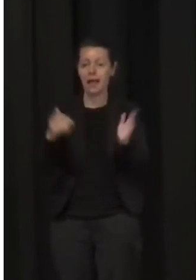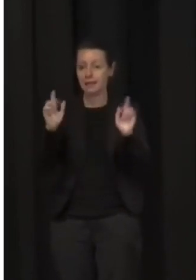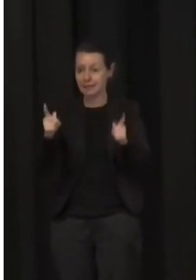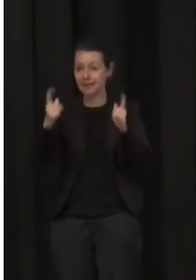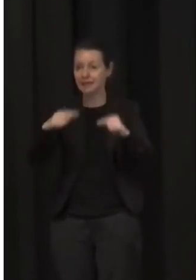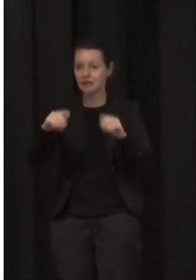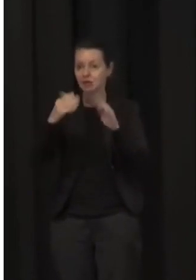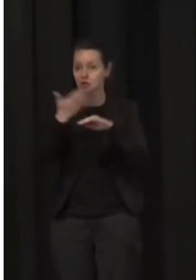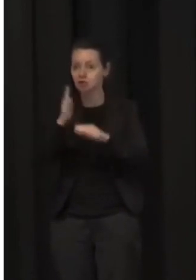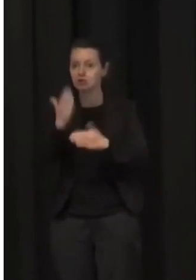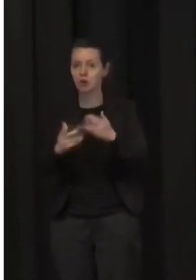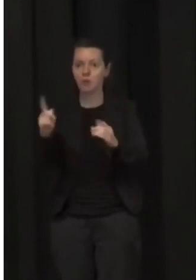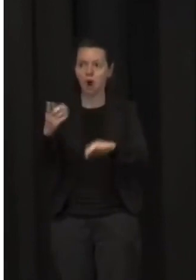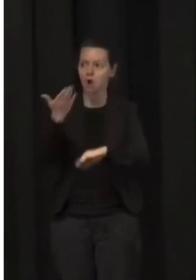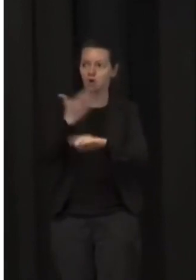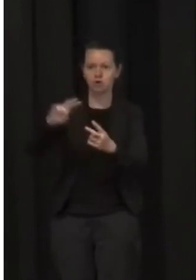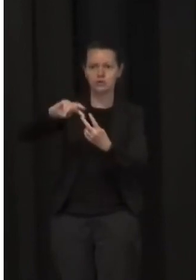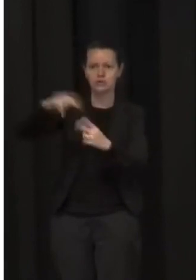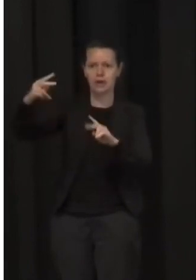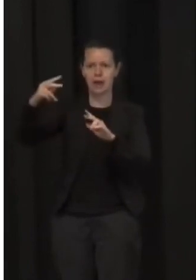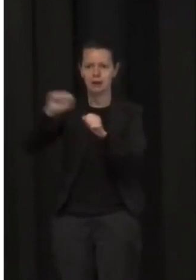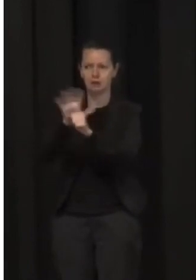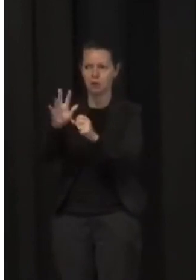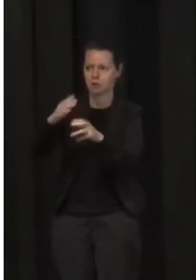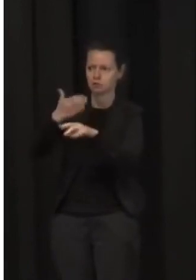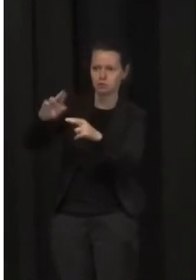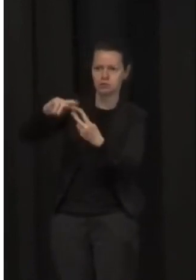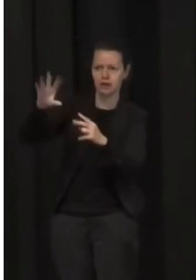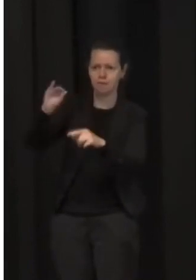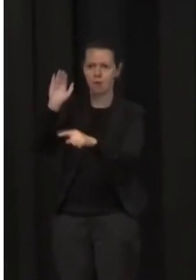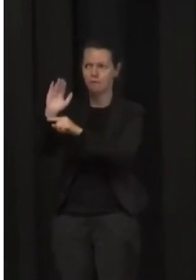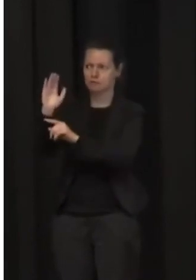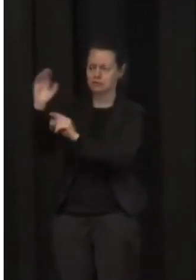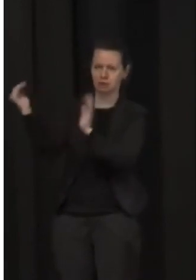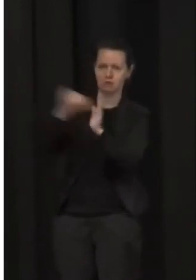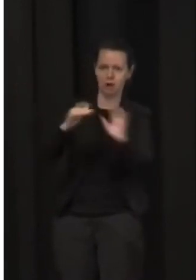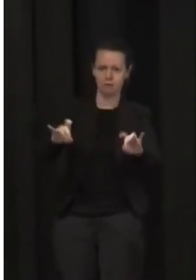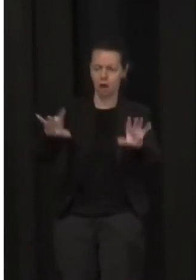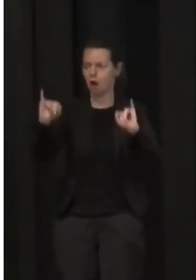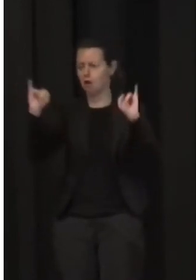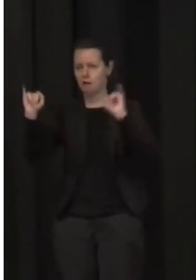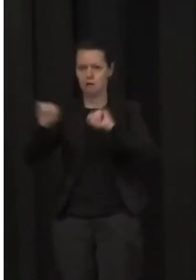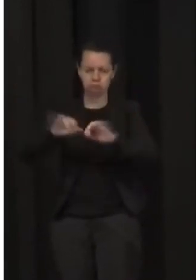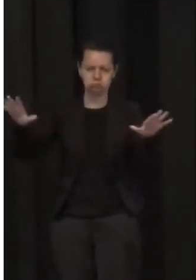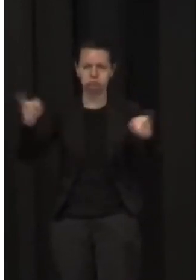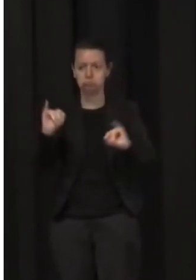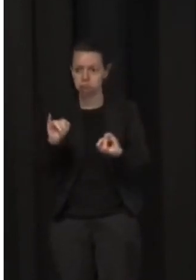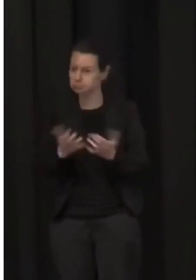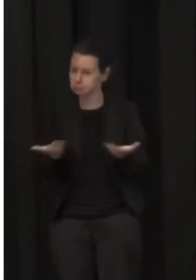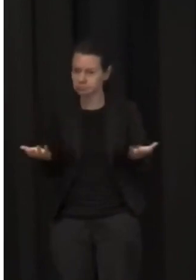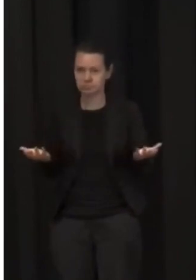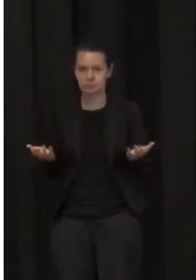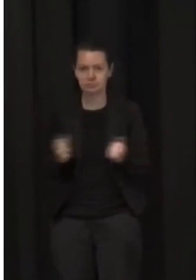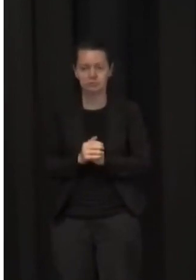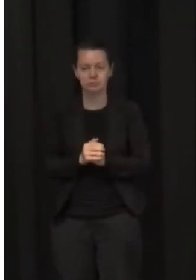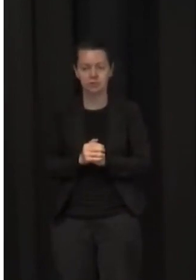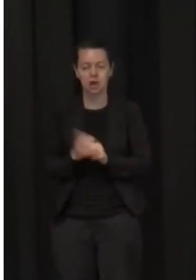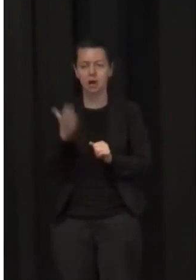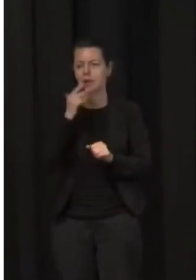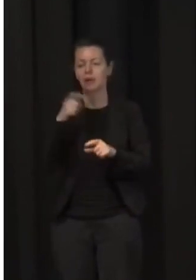Who knows? Like, we don't. So we've got every reason to be confident. We've got every reason to be optimistic and upbeat. This is, the Victorians have done an amazing